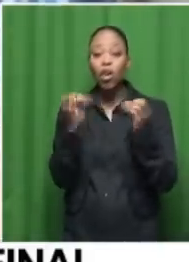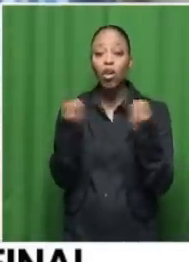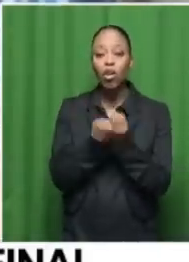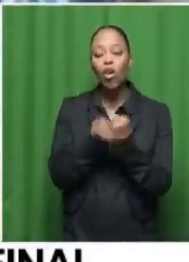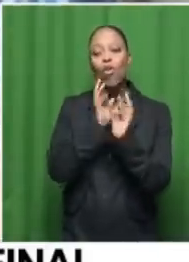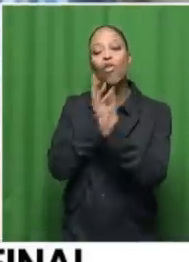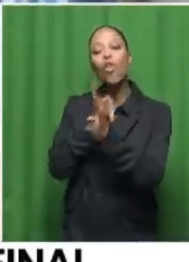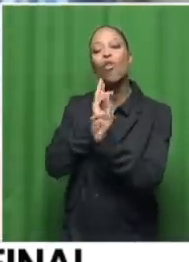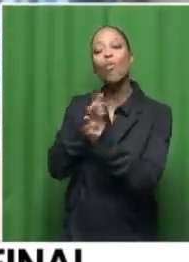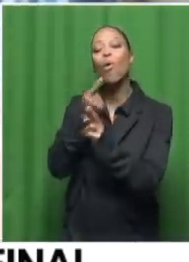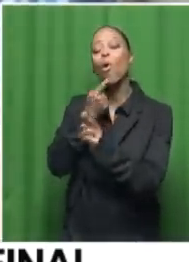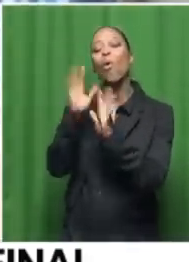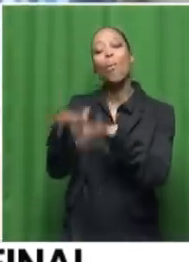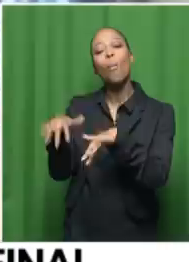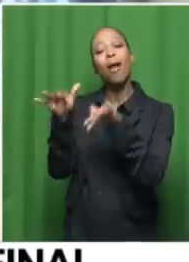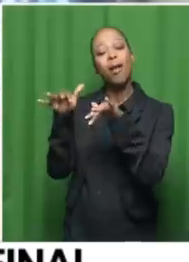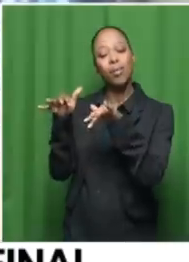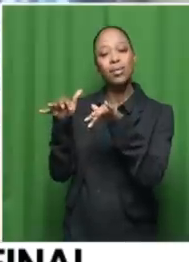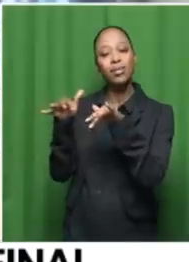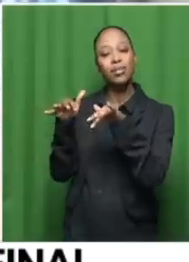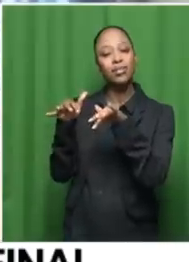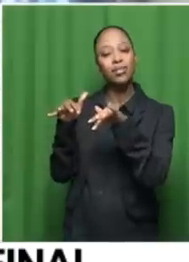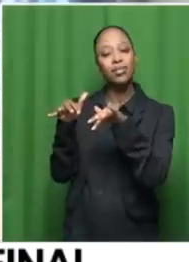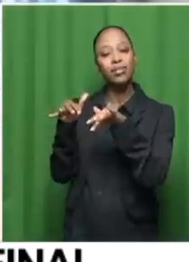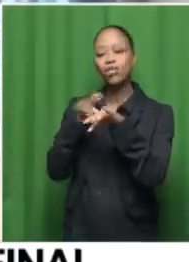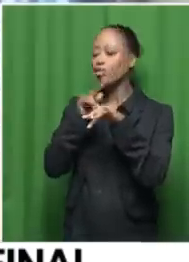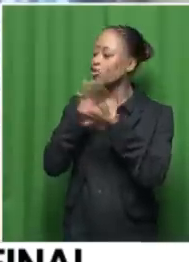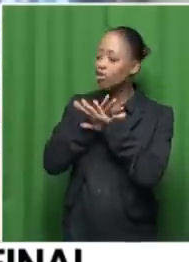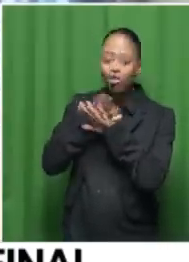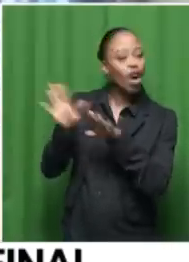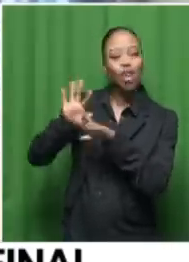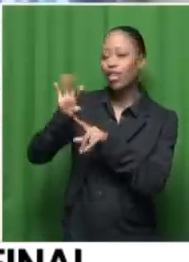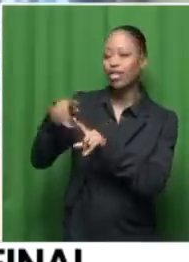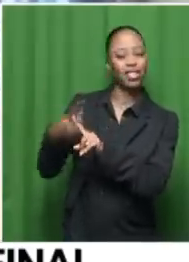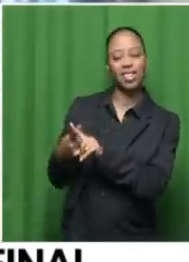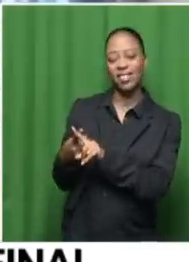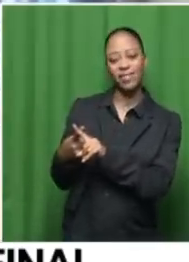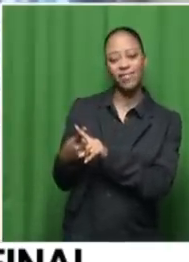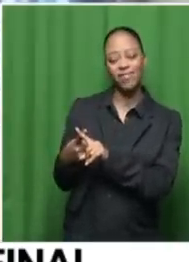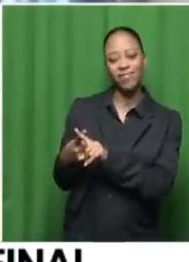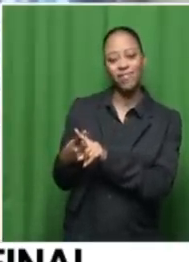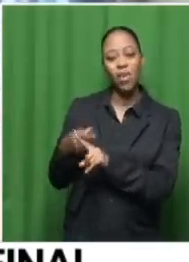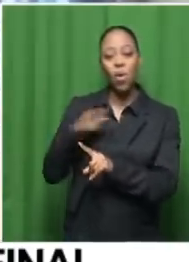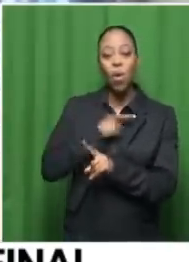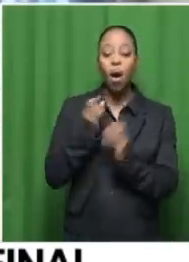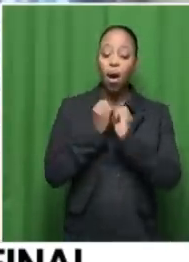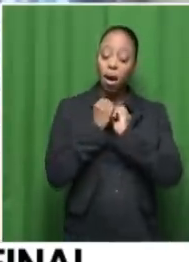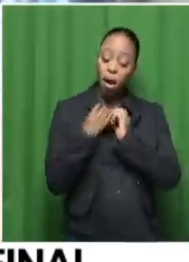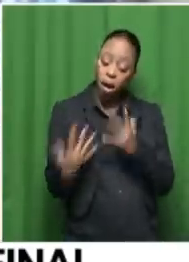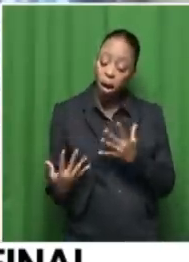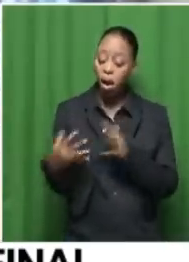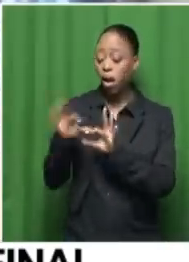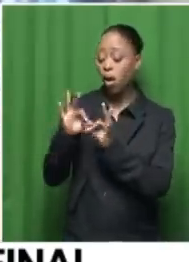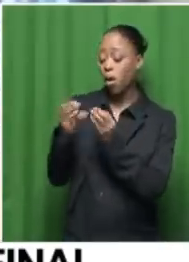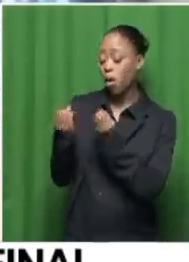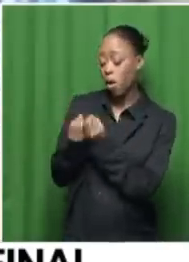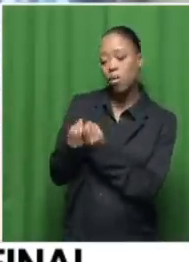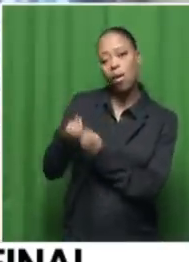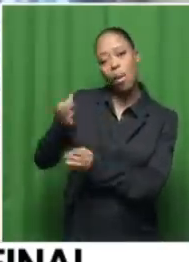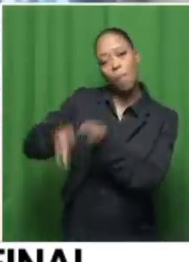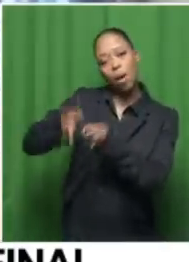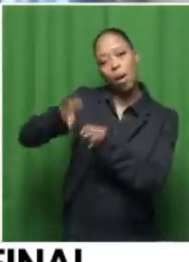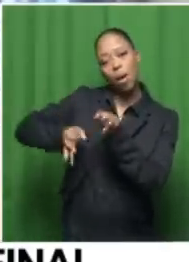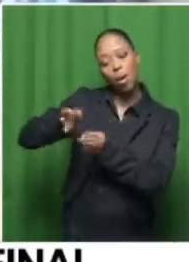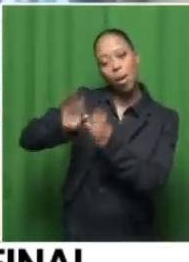report to Parliament, not to the executive, so that a multi-party body is